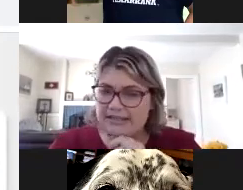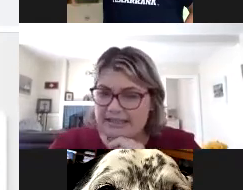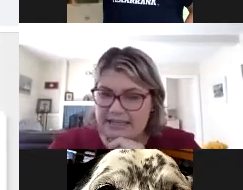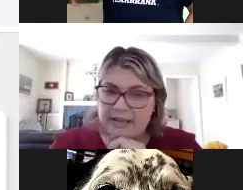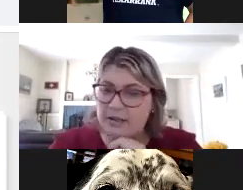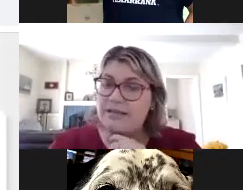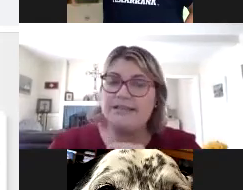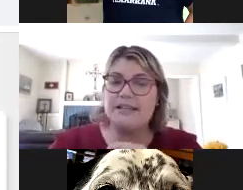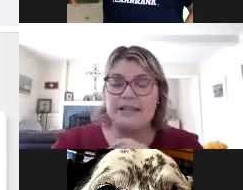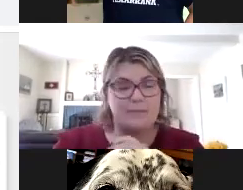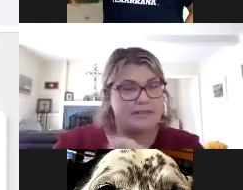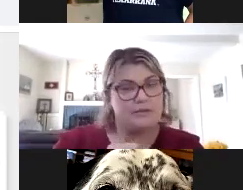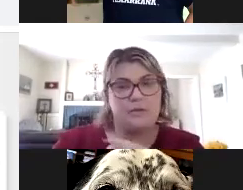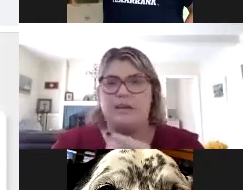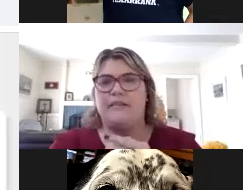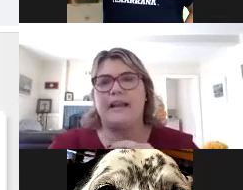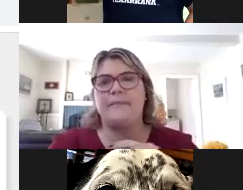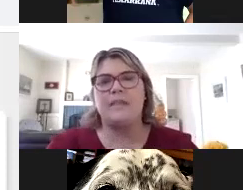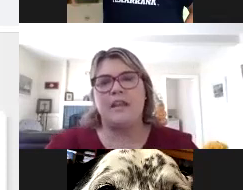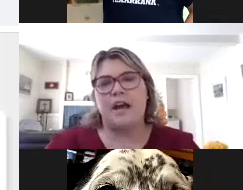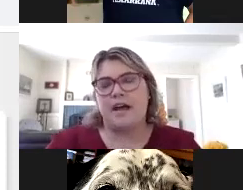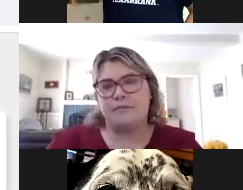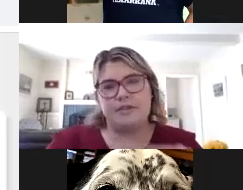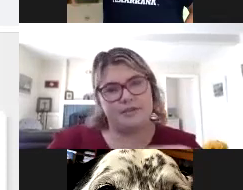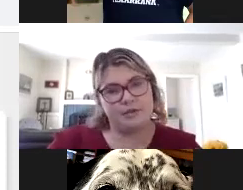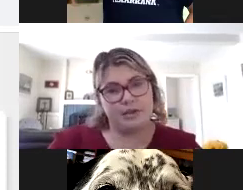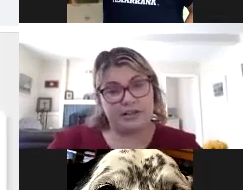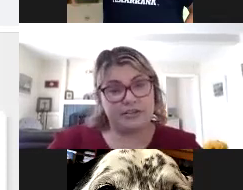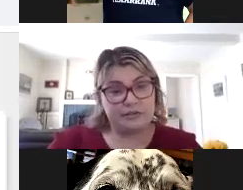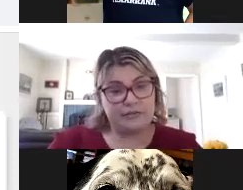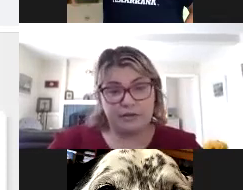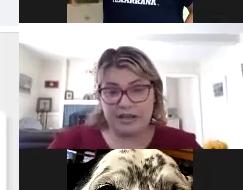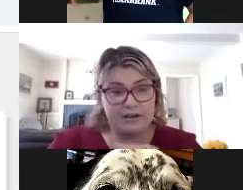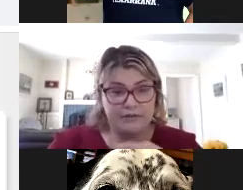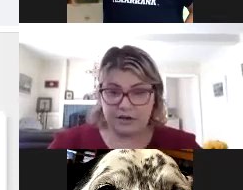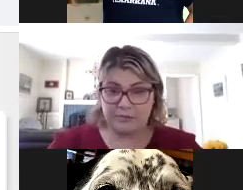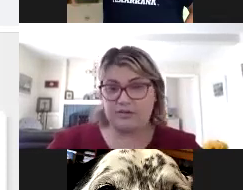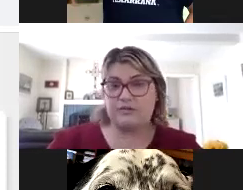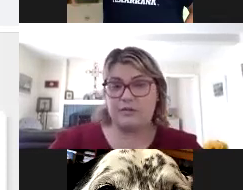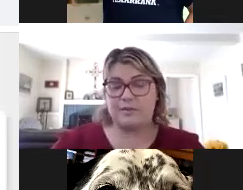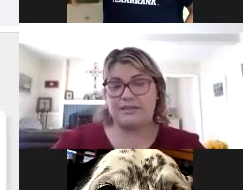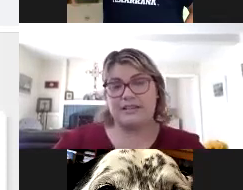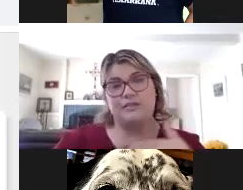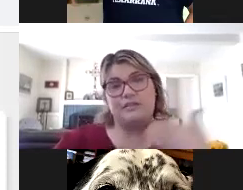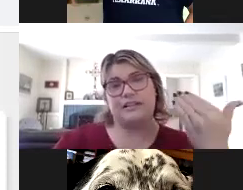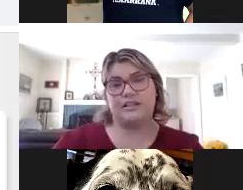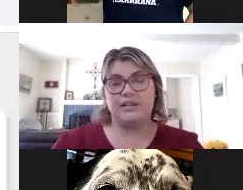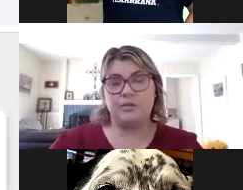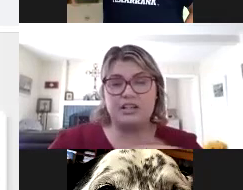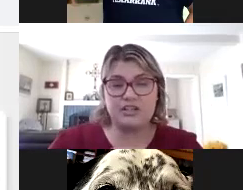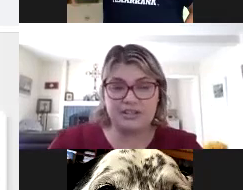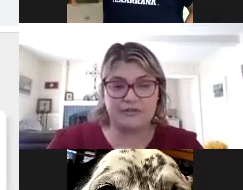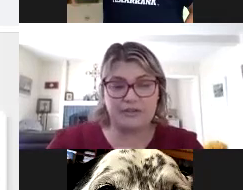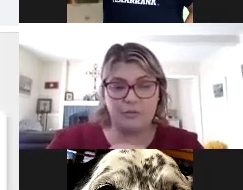want to say Louisiana, but don't quote me on that. So you can register to vote, even if you're not registered for the presidential